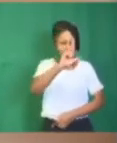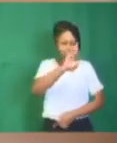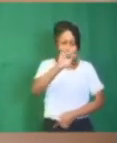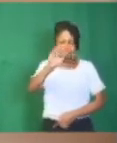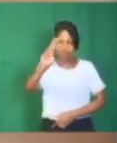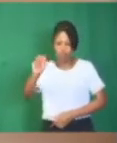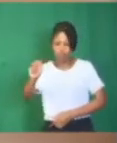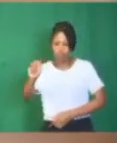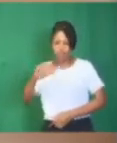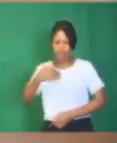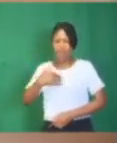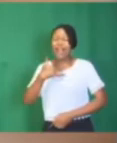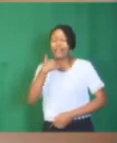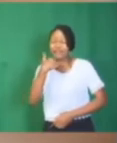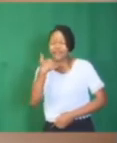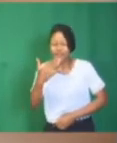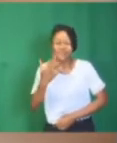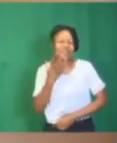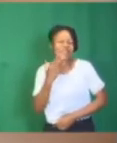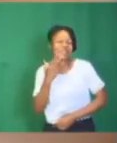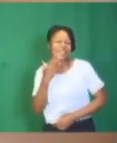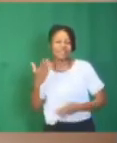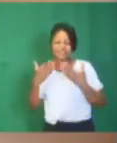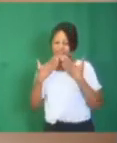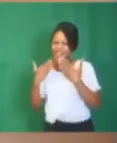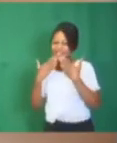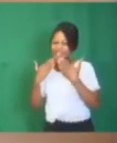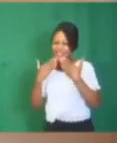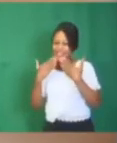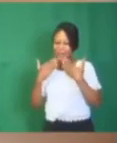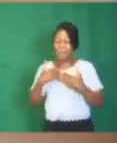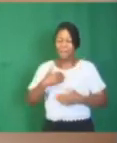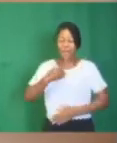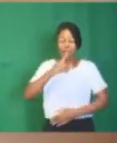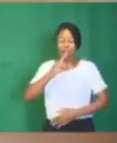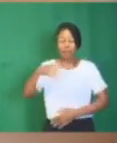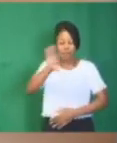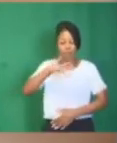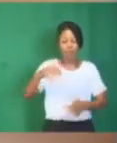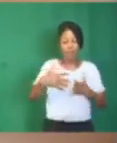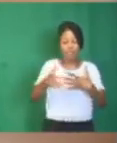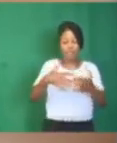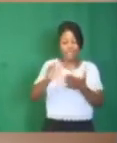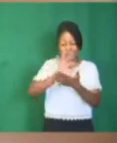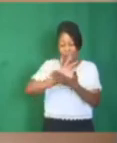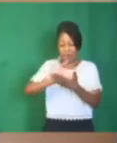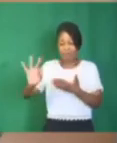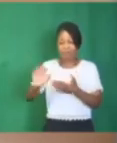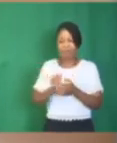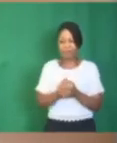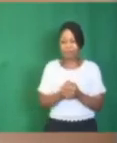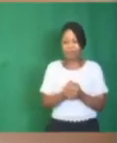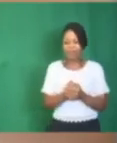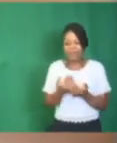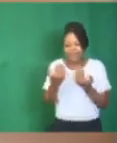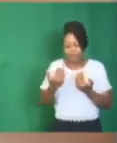want to appear as a teacher who doesn't know. Thank you. Thank you. I hope that one is clear. Now we are going to move on with the